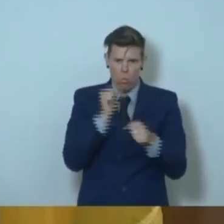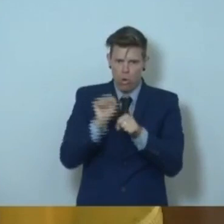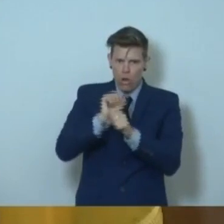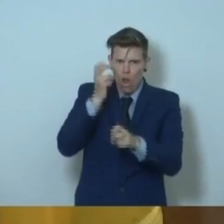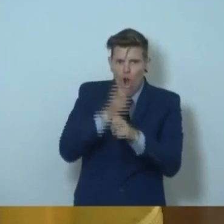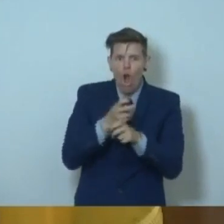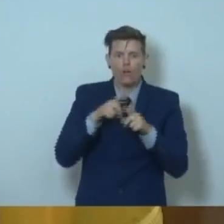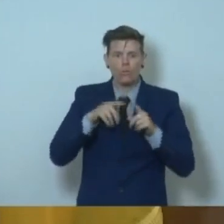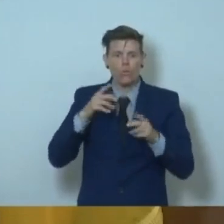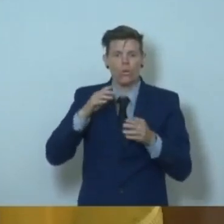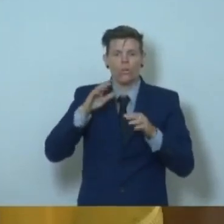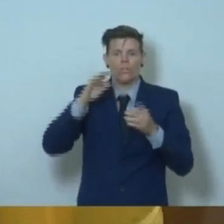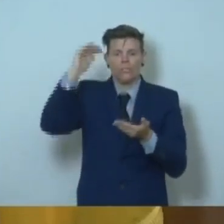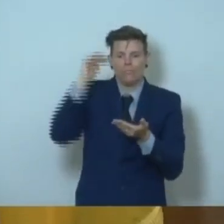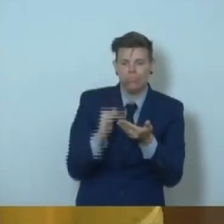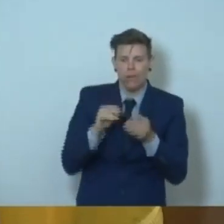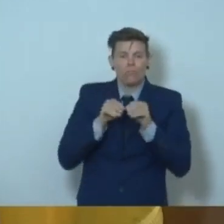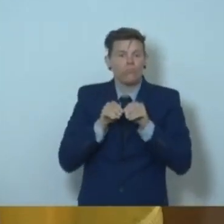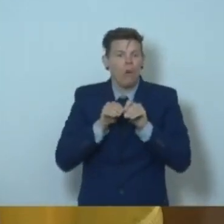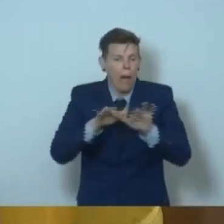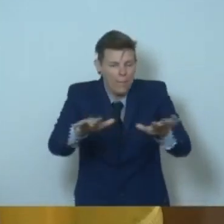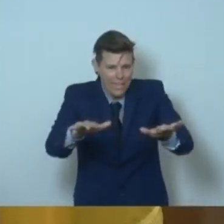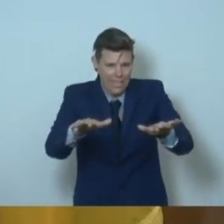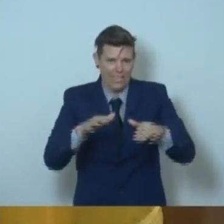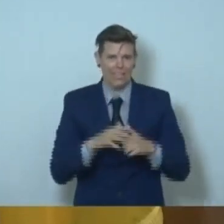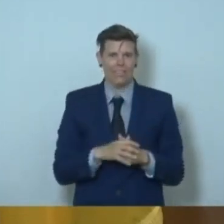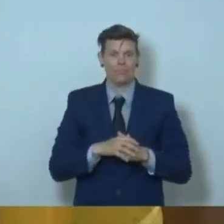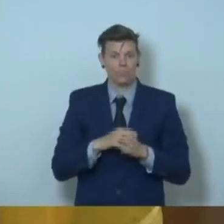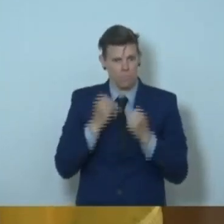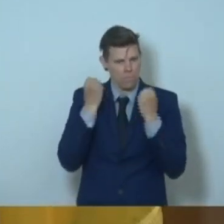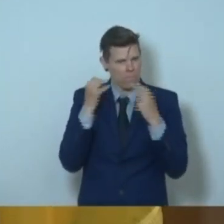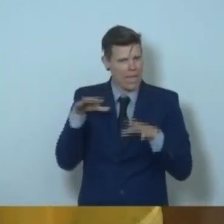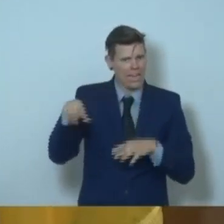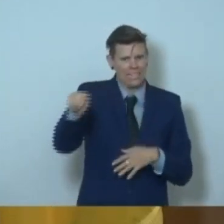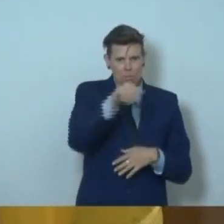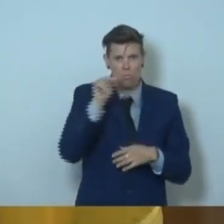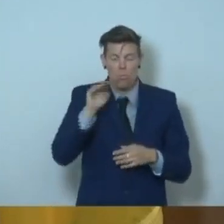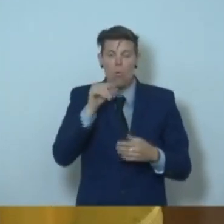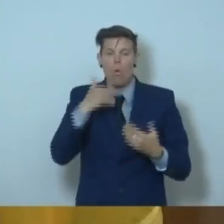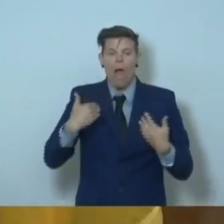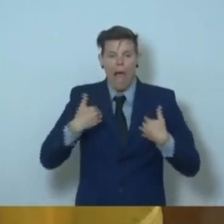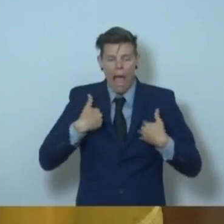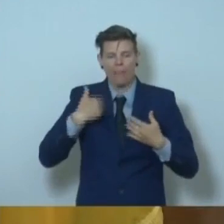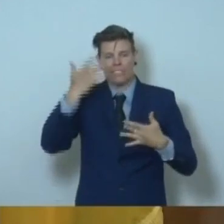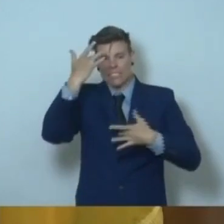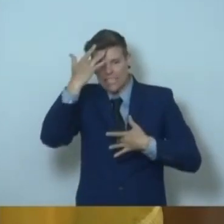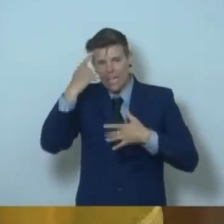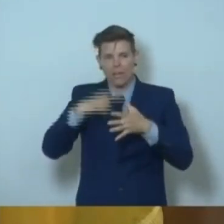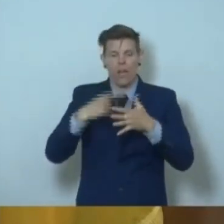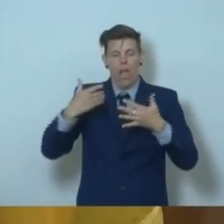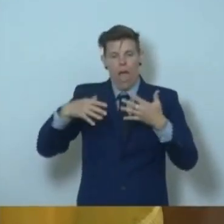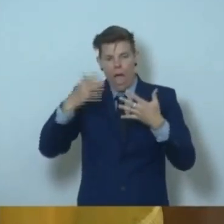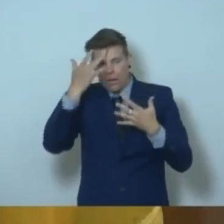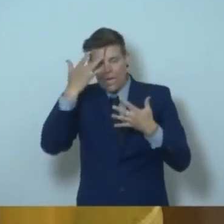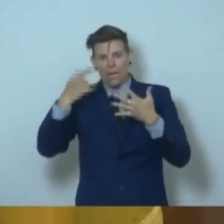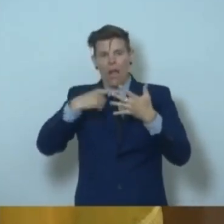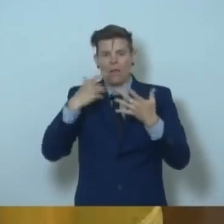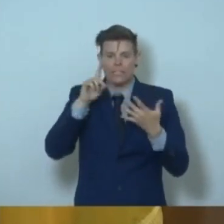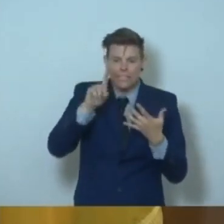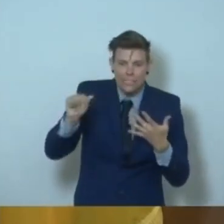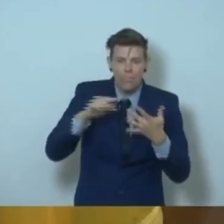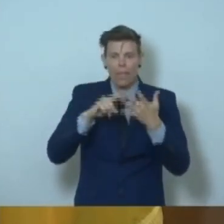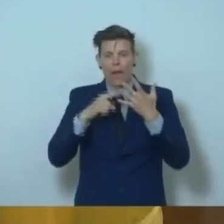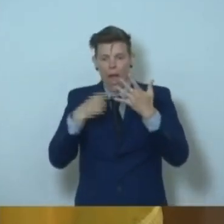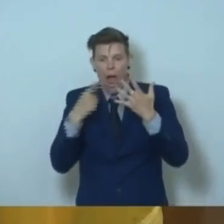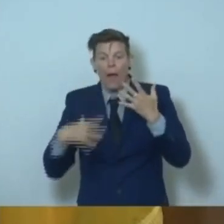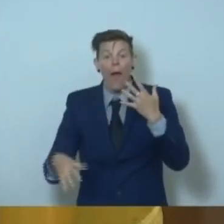and risk, because we have so many New Mexicans who are far sicker because of our poverty levels and so many other issues